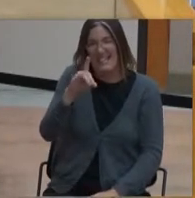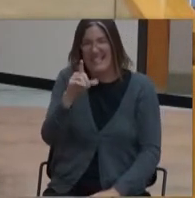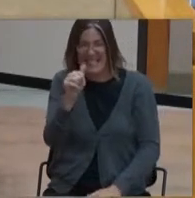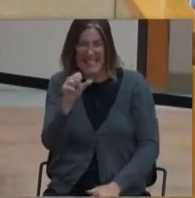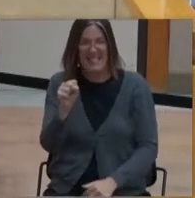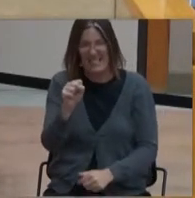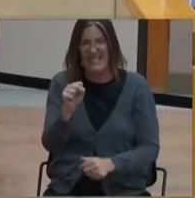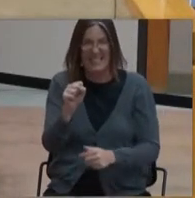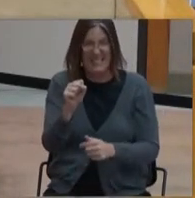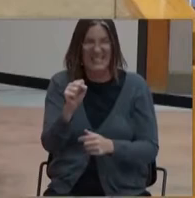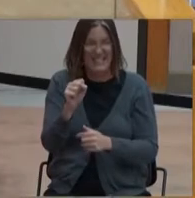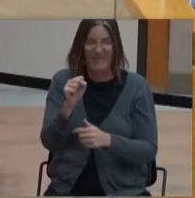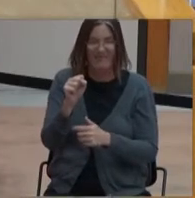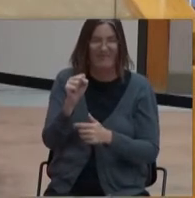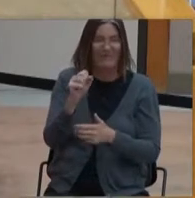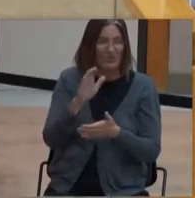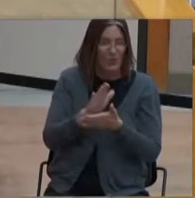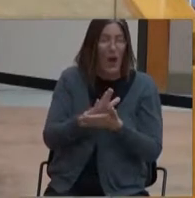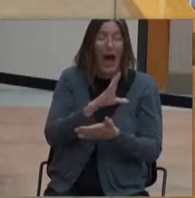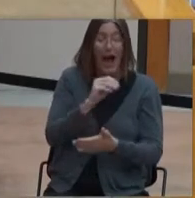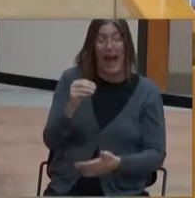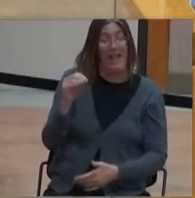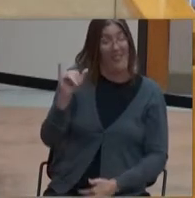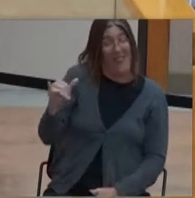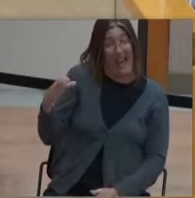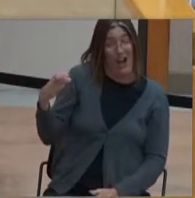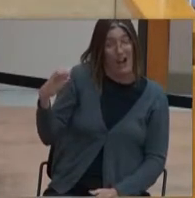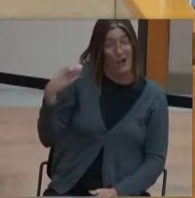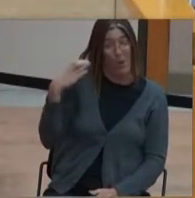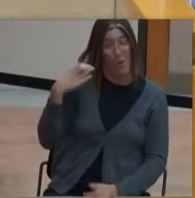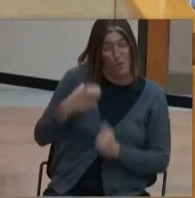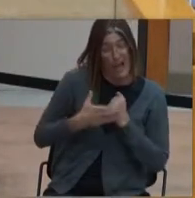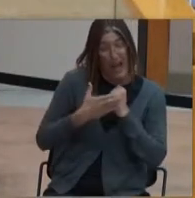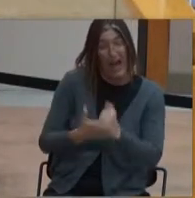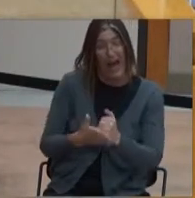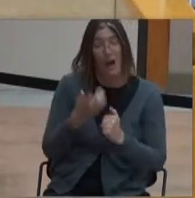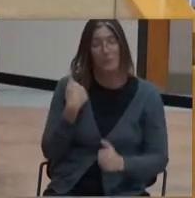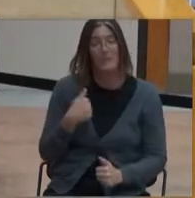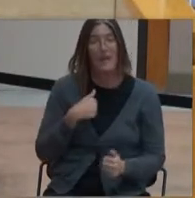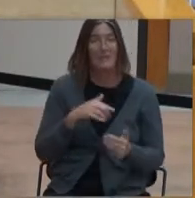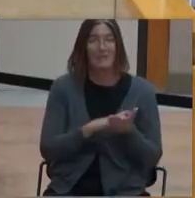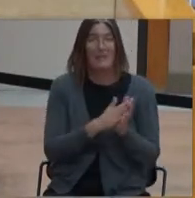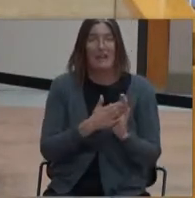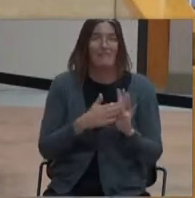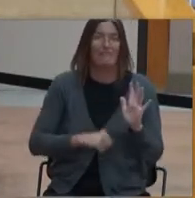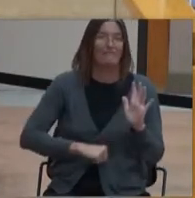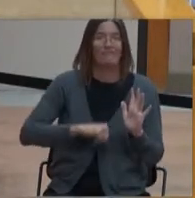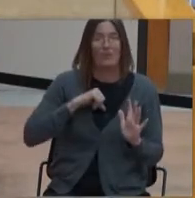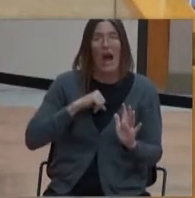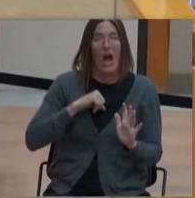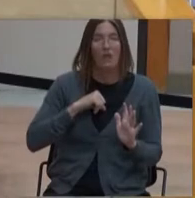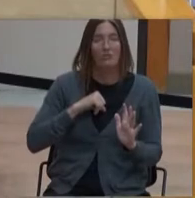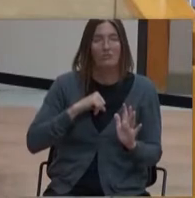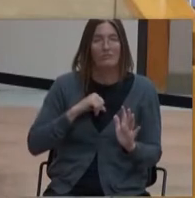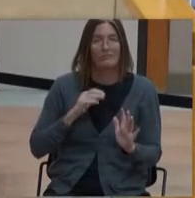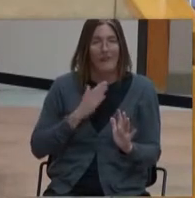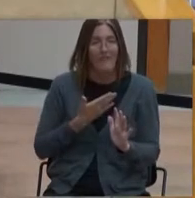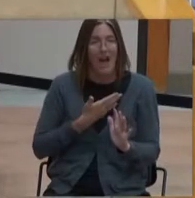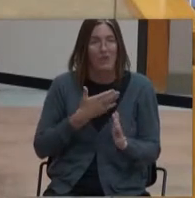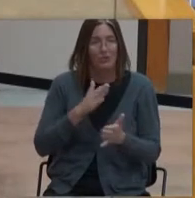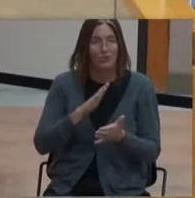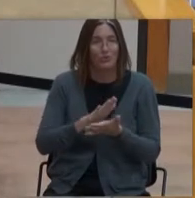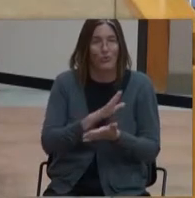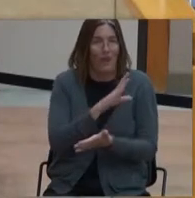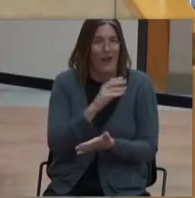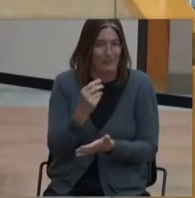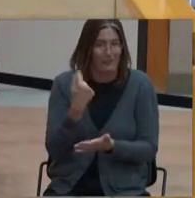to be a proud Roadrunner and help students learn and live by those traits. We are honored to have someone like Coach Chris part